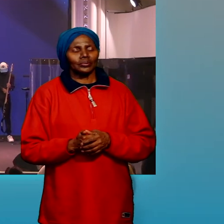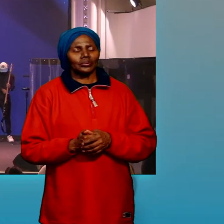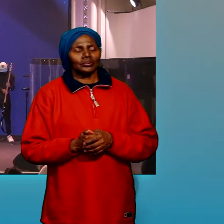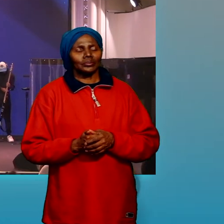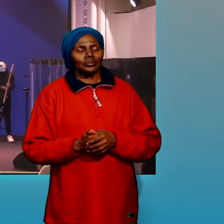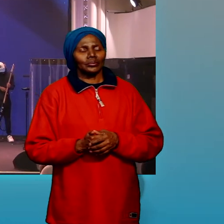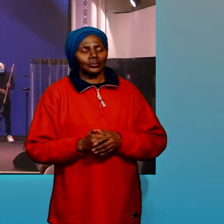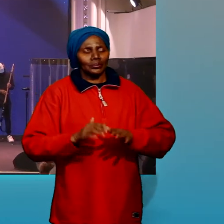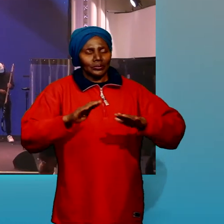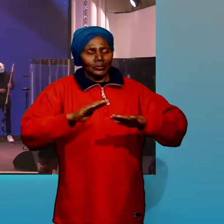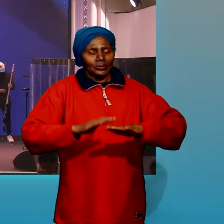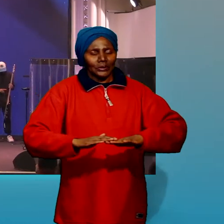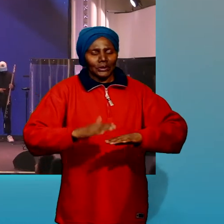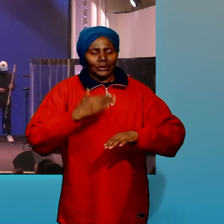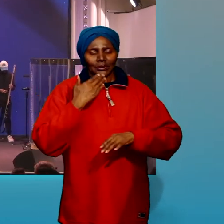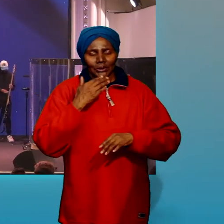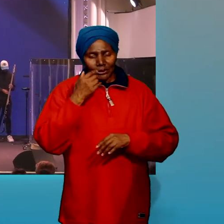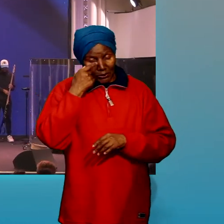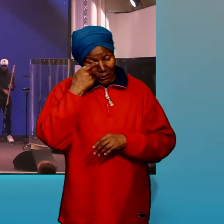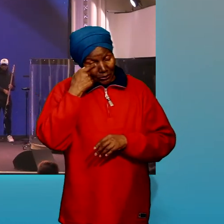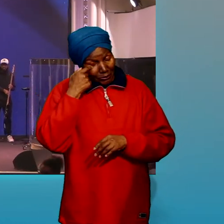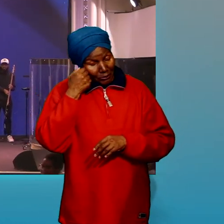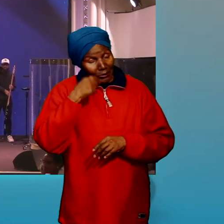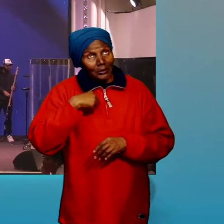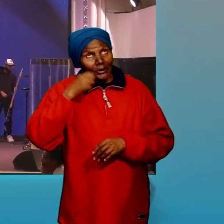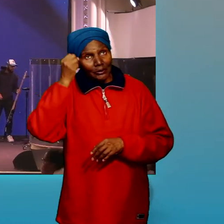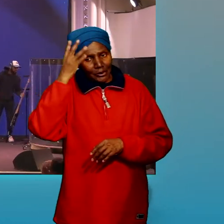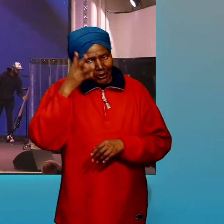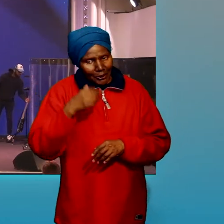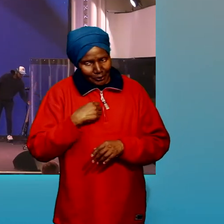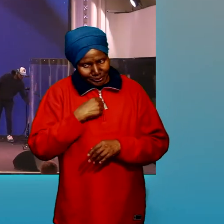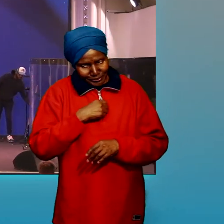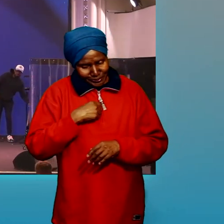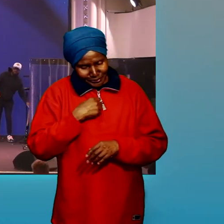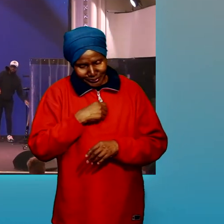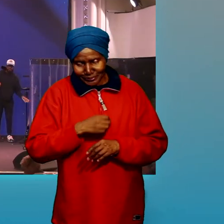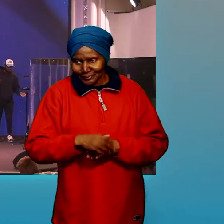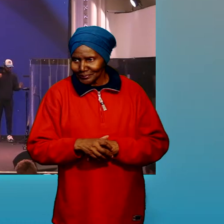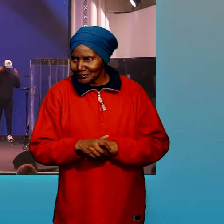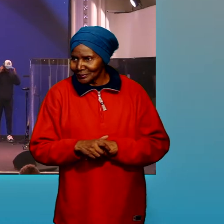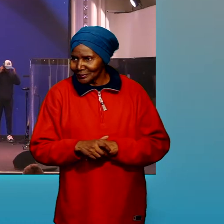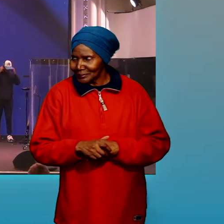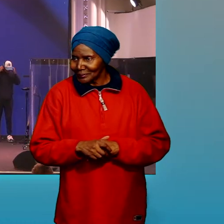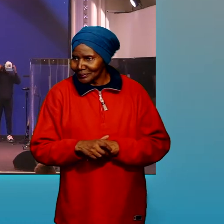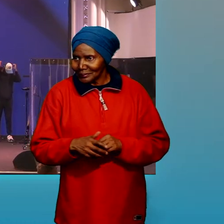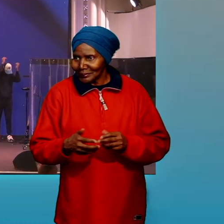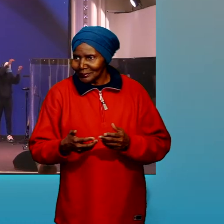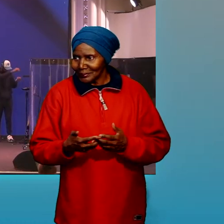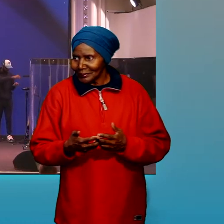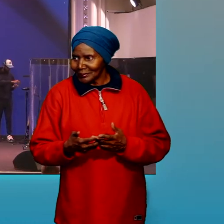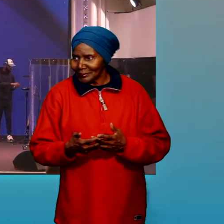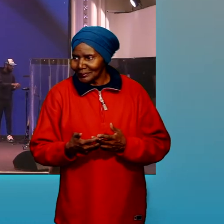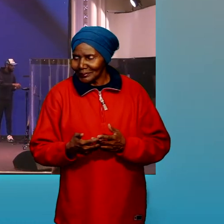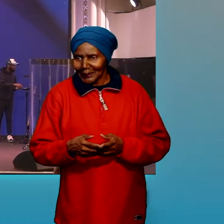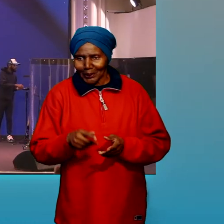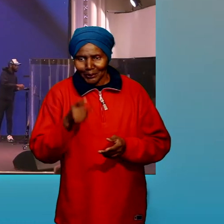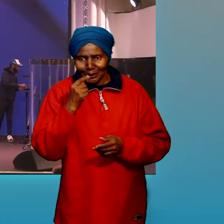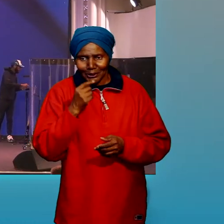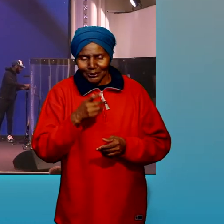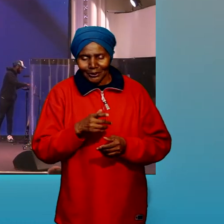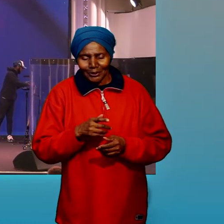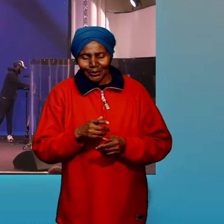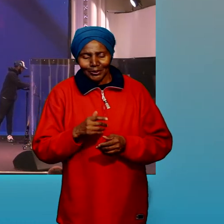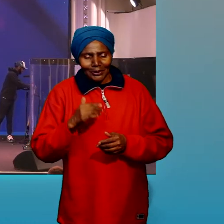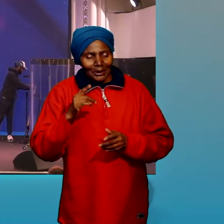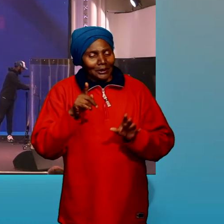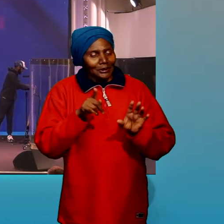I'd like you all to take a seat. I forgot something. I did. And how could I forget? Katie Hubb, Young Adults, which I'm in charge